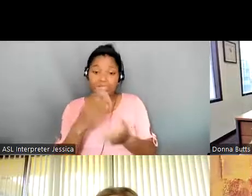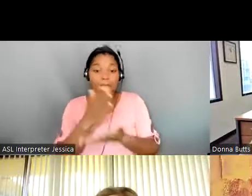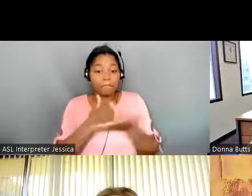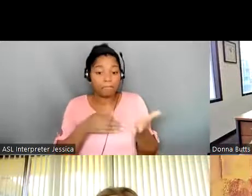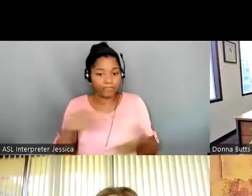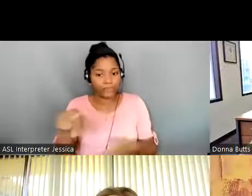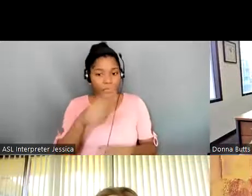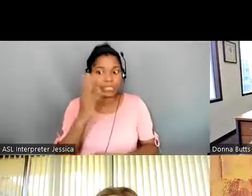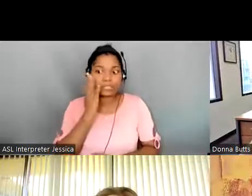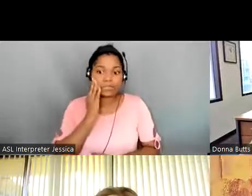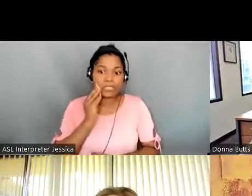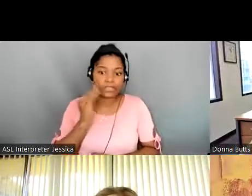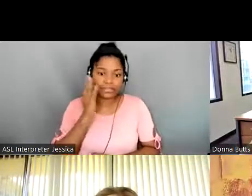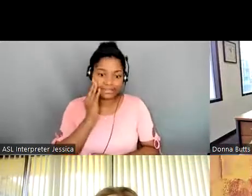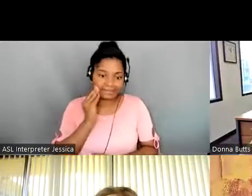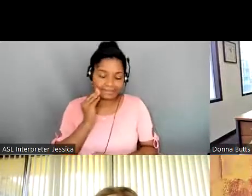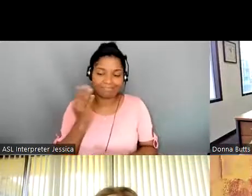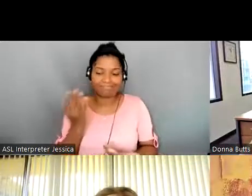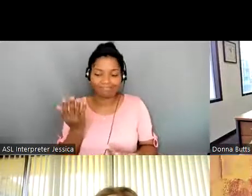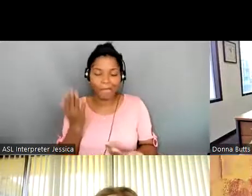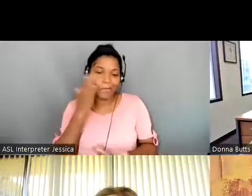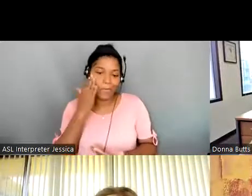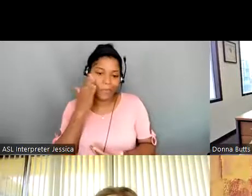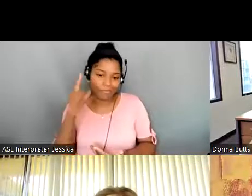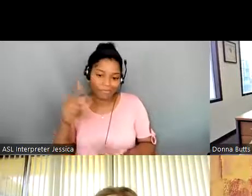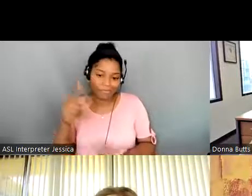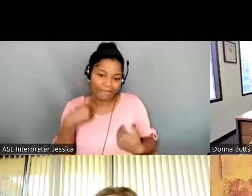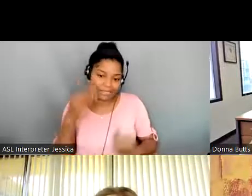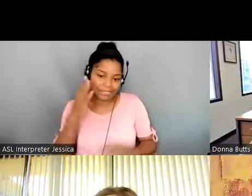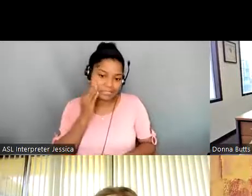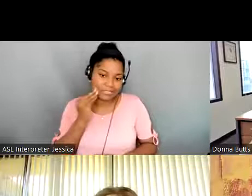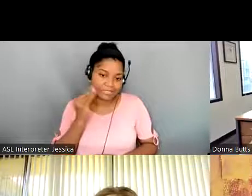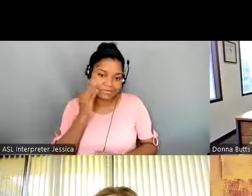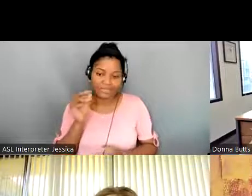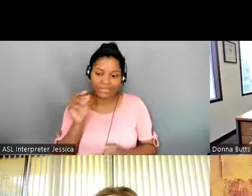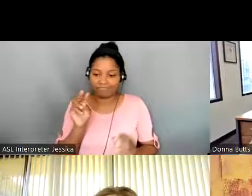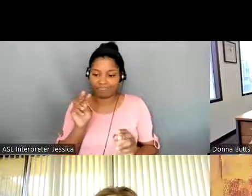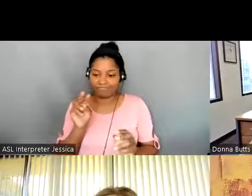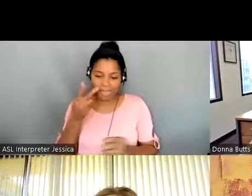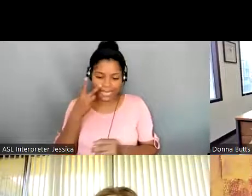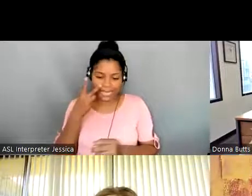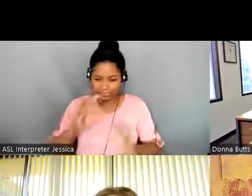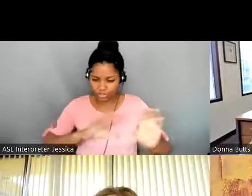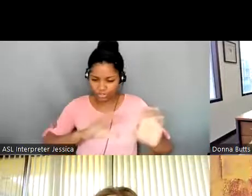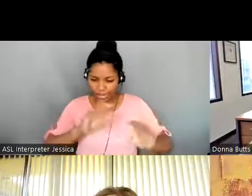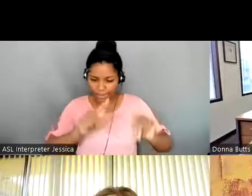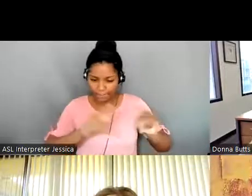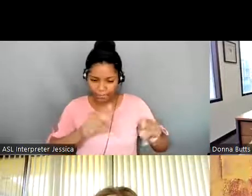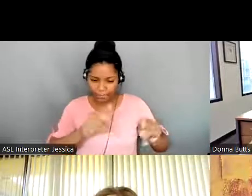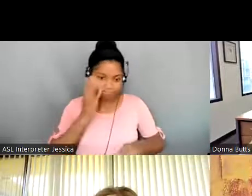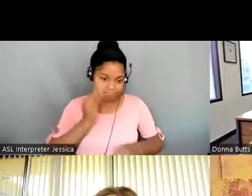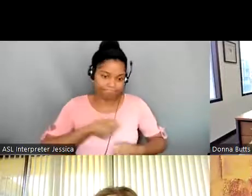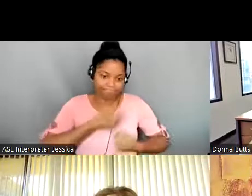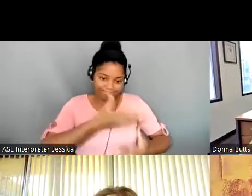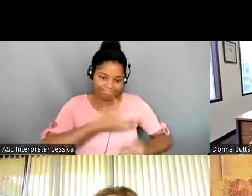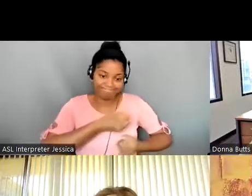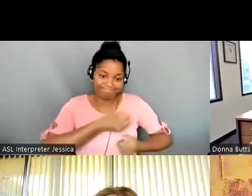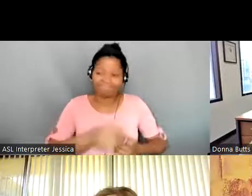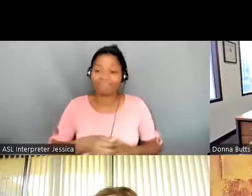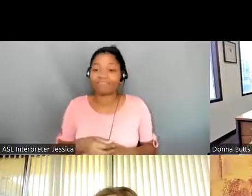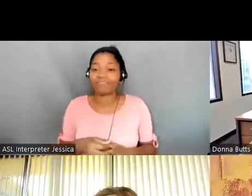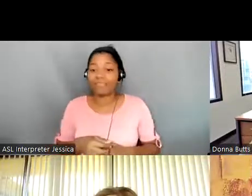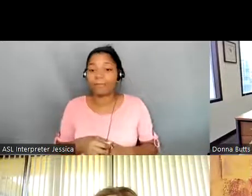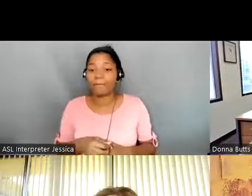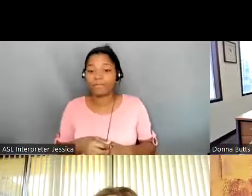from experience, and I know you have that experience from following along in the chat. Fortunately, there is research coming out that